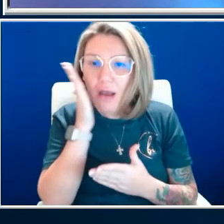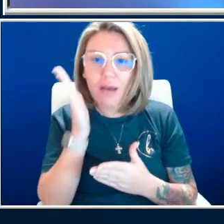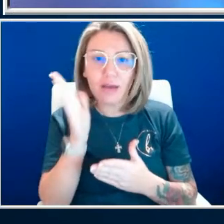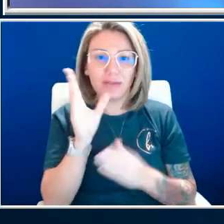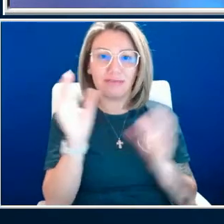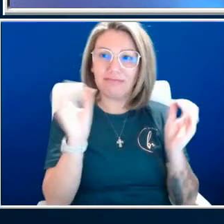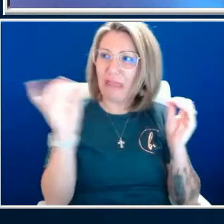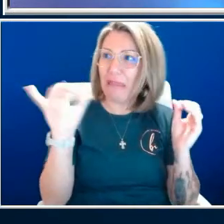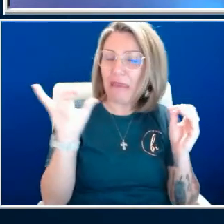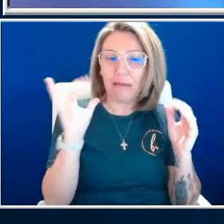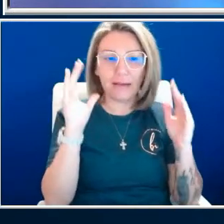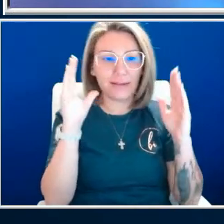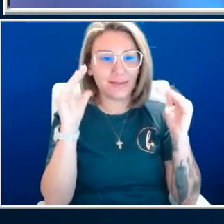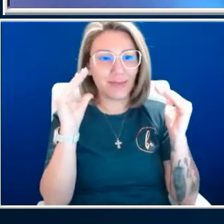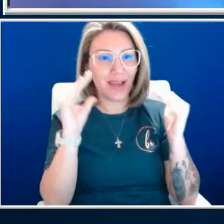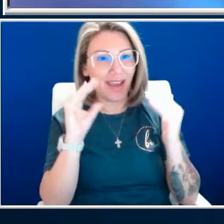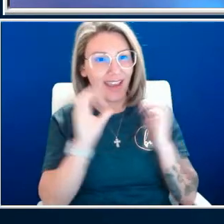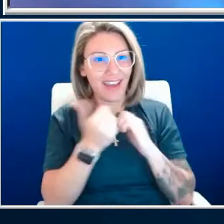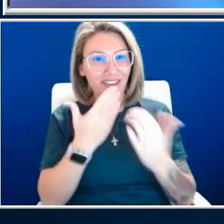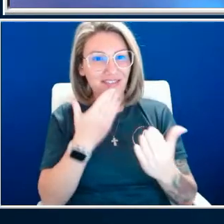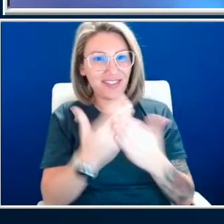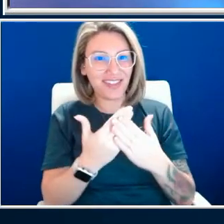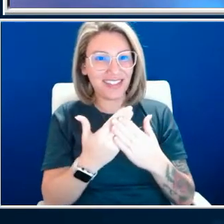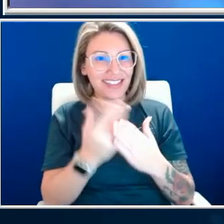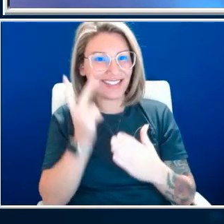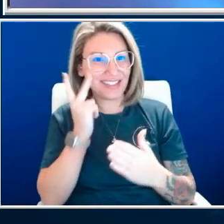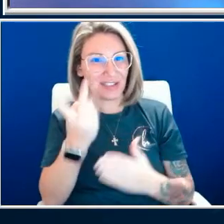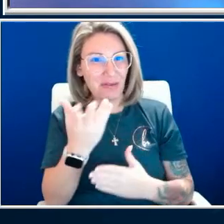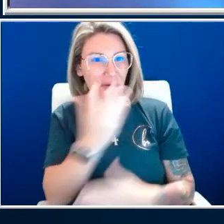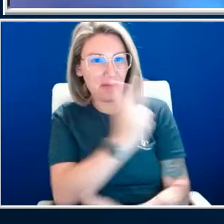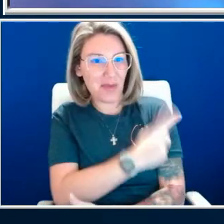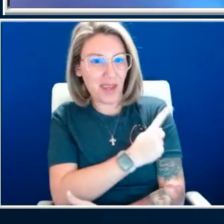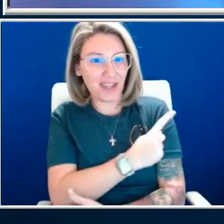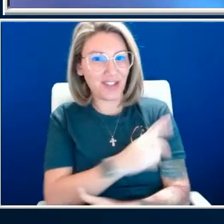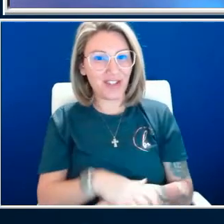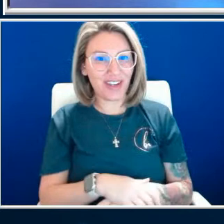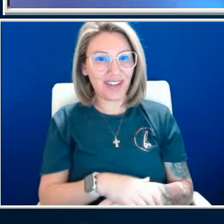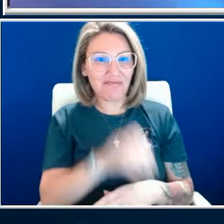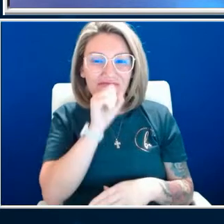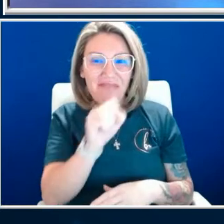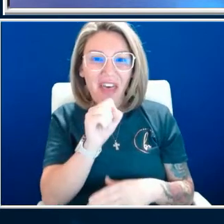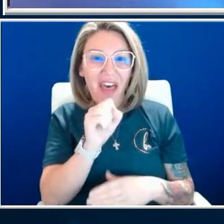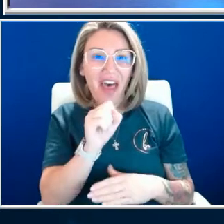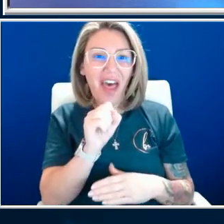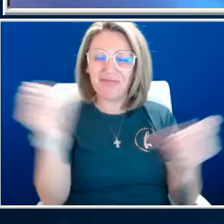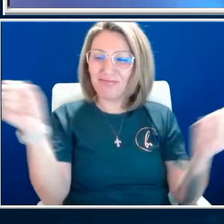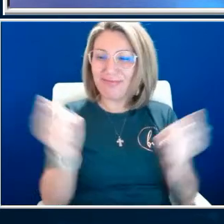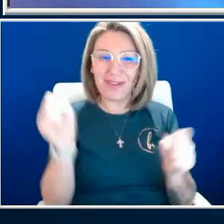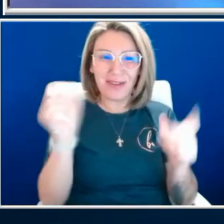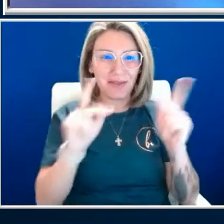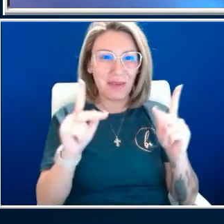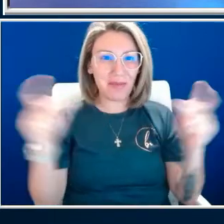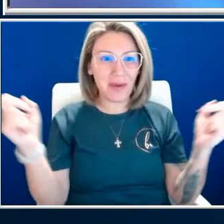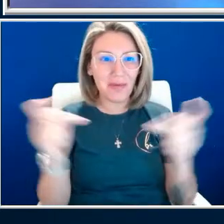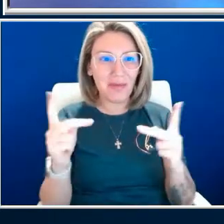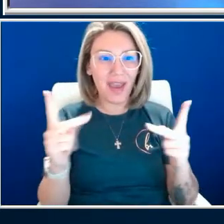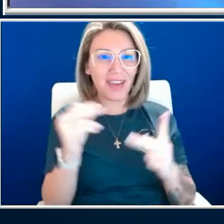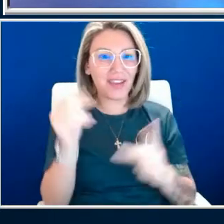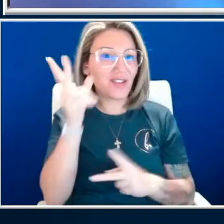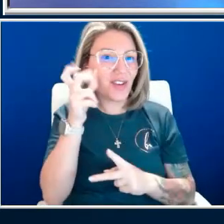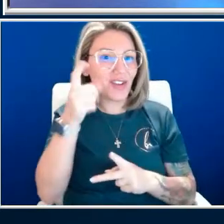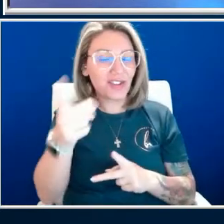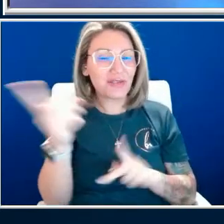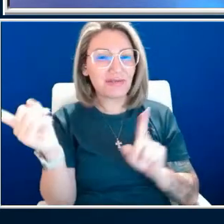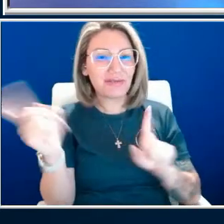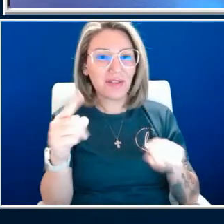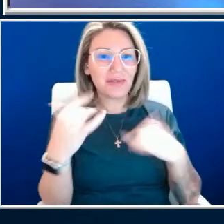Dr. Shaw, how good is it to see your patient? I love being able to reunite people back, and when you heard she was coming on today, you were so excited to see